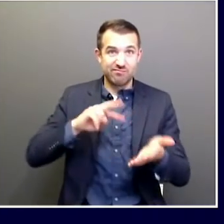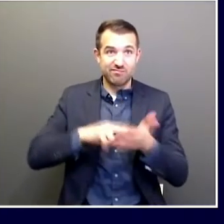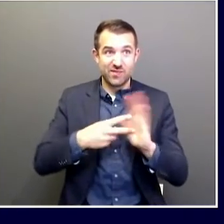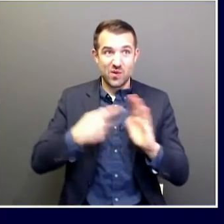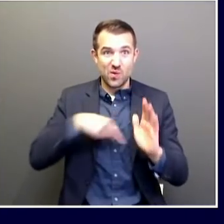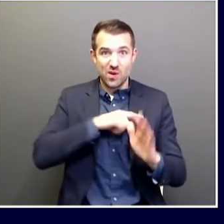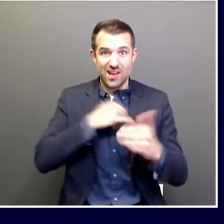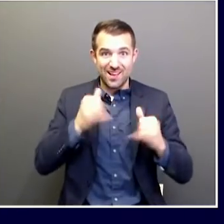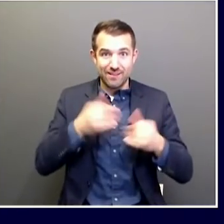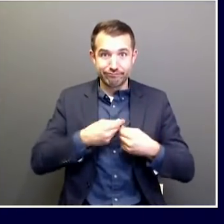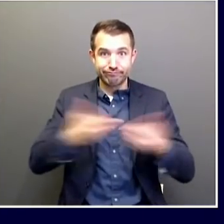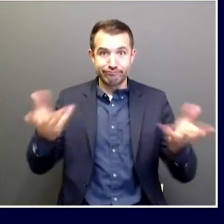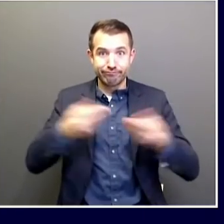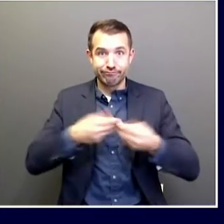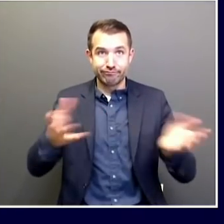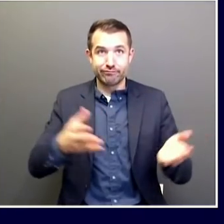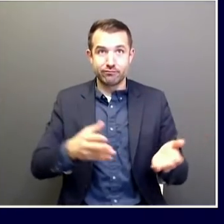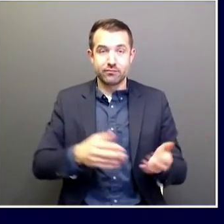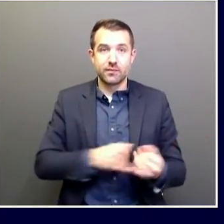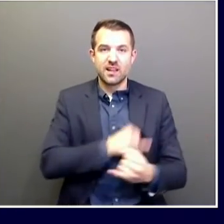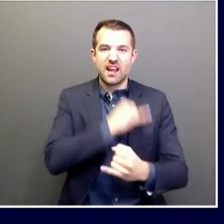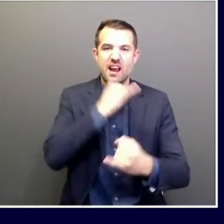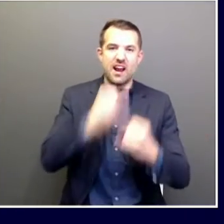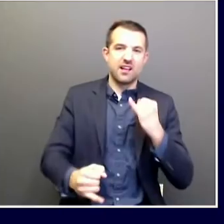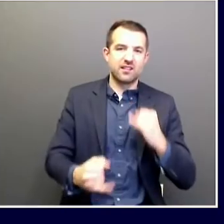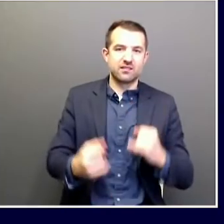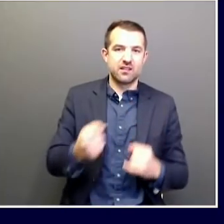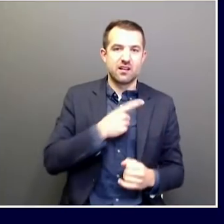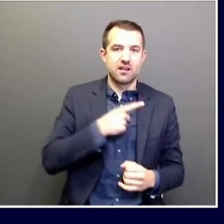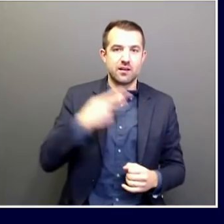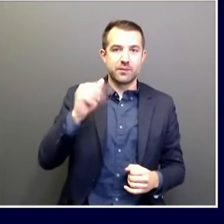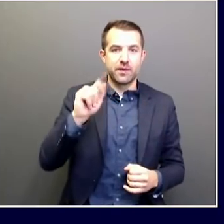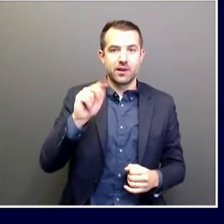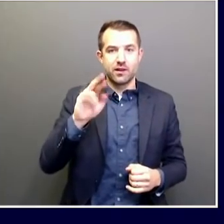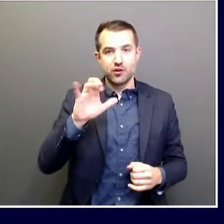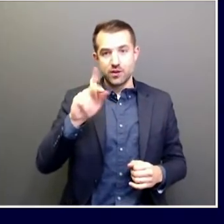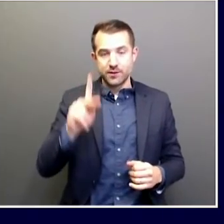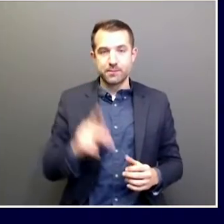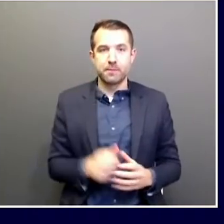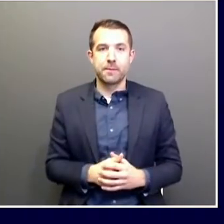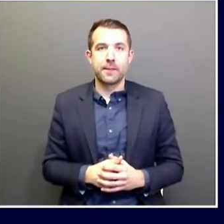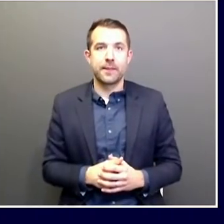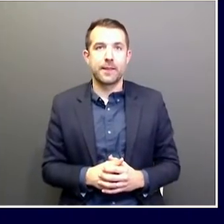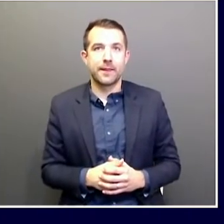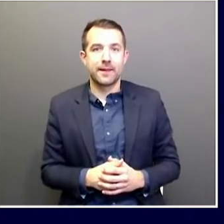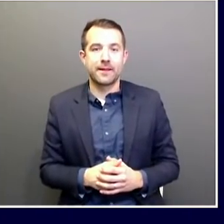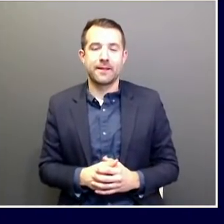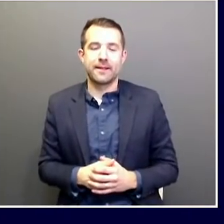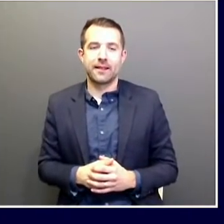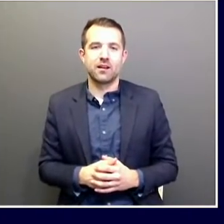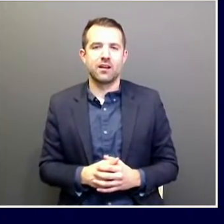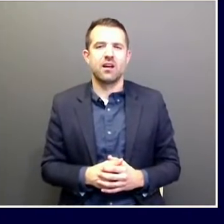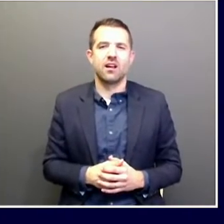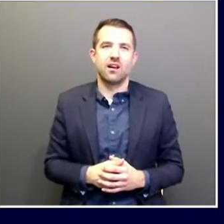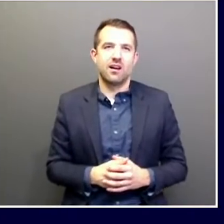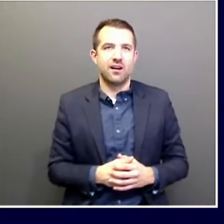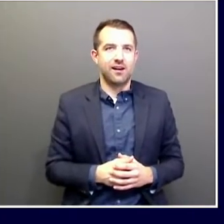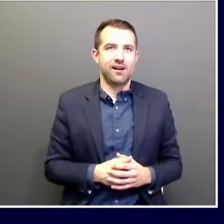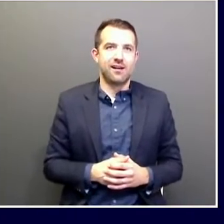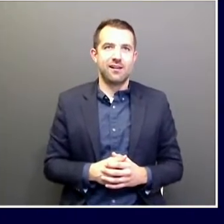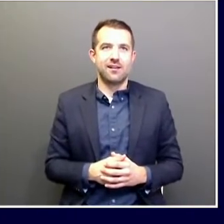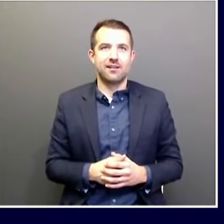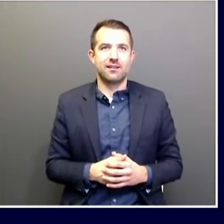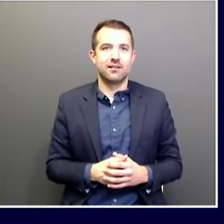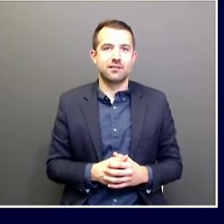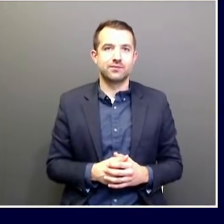last question goes to Patrick Whittle today. Thank you very much. I found your diatribe to be closer